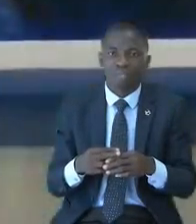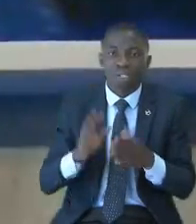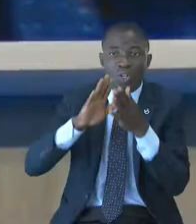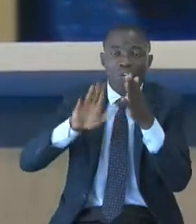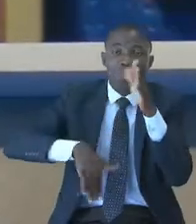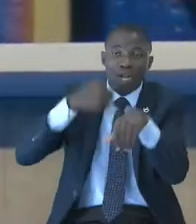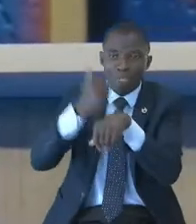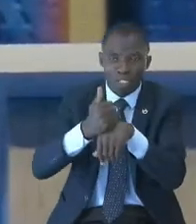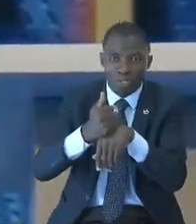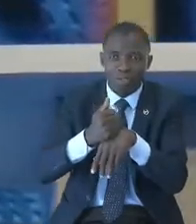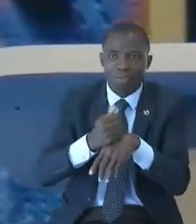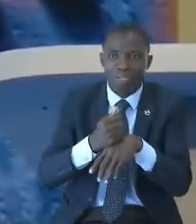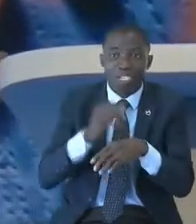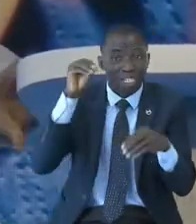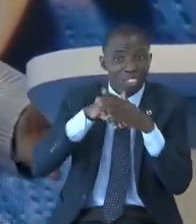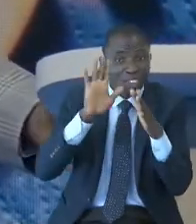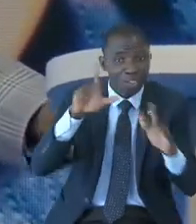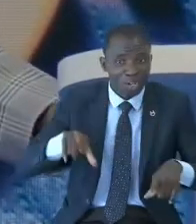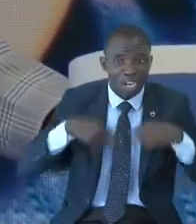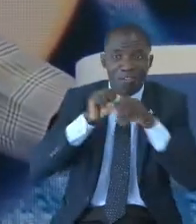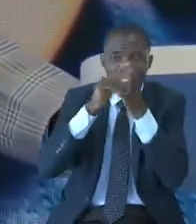Confirmation in your life.